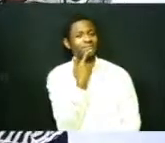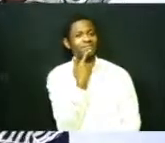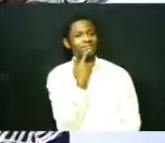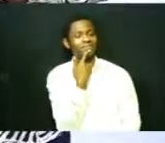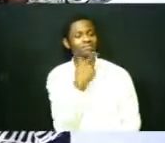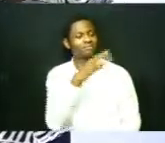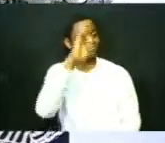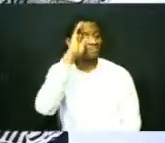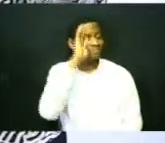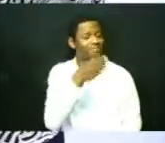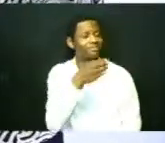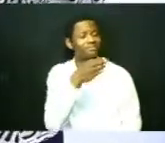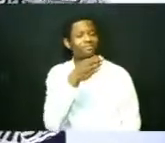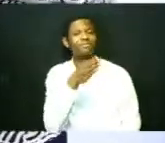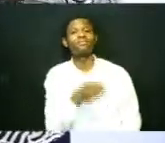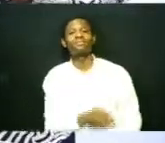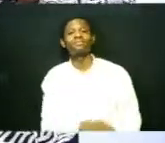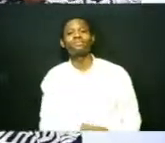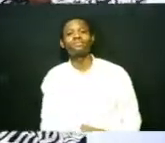greetings,